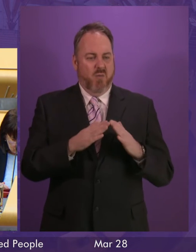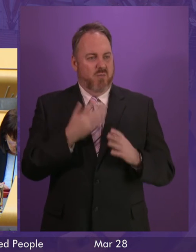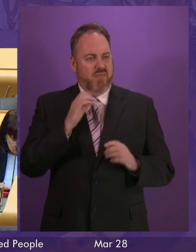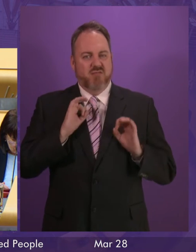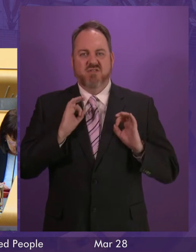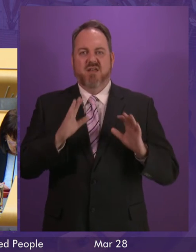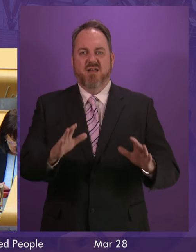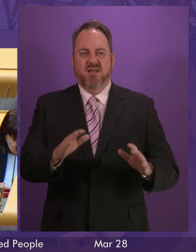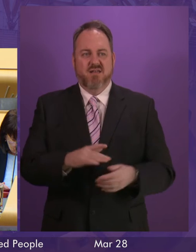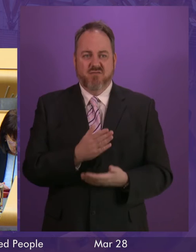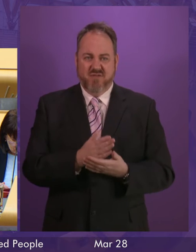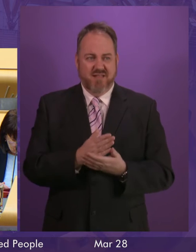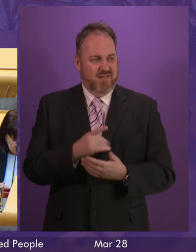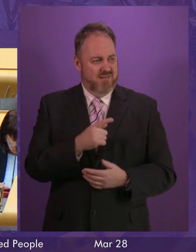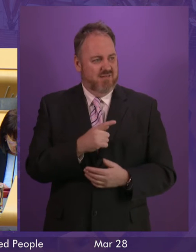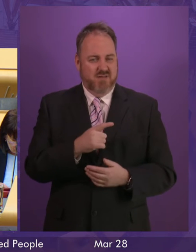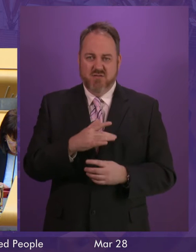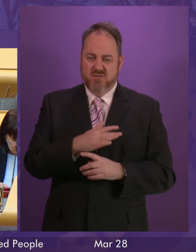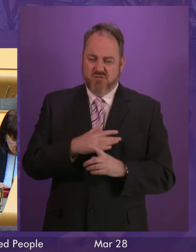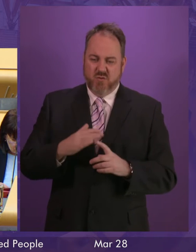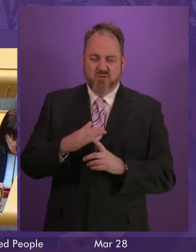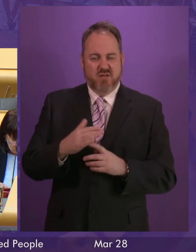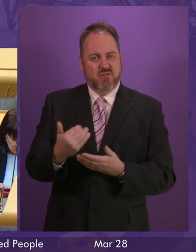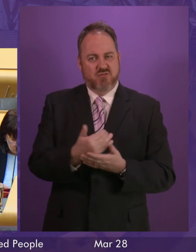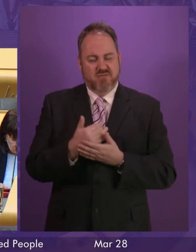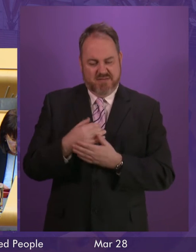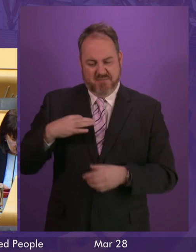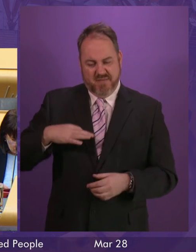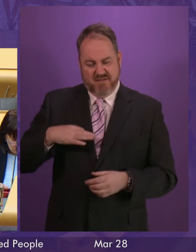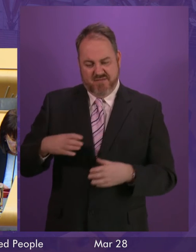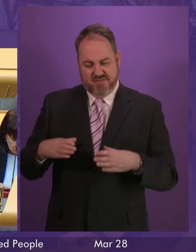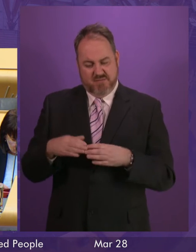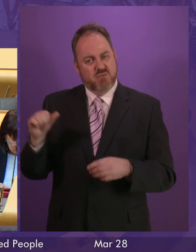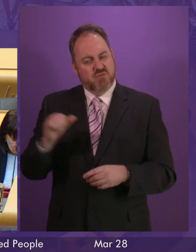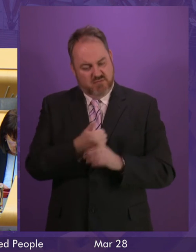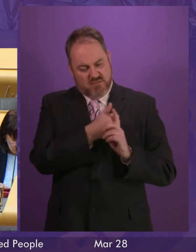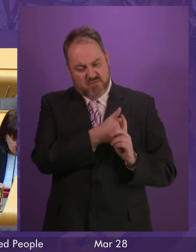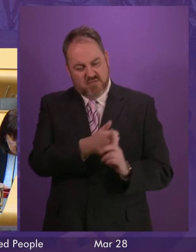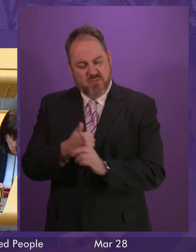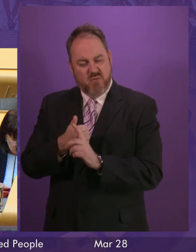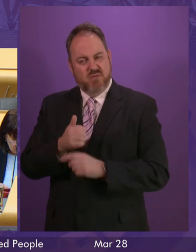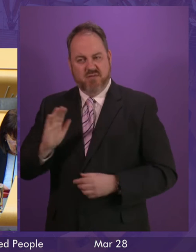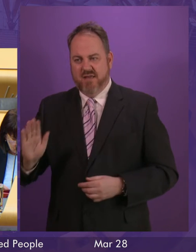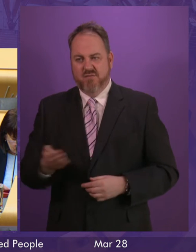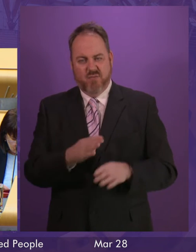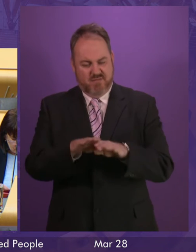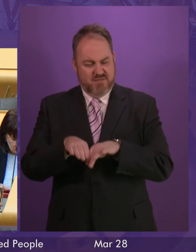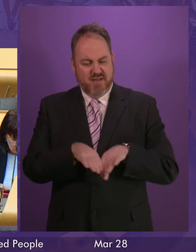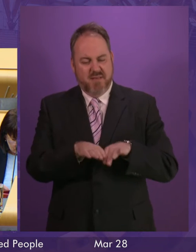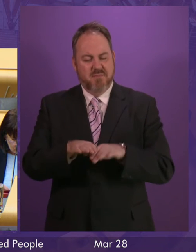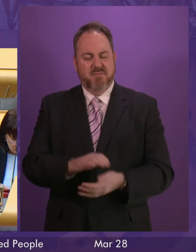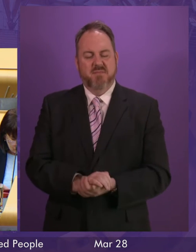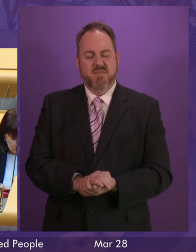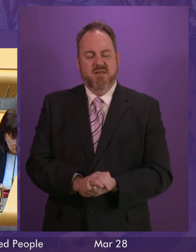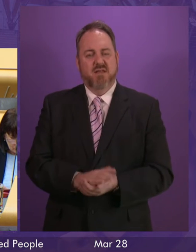security system should support them to do that. I'm doubtful that the new Scottish legislation creating